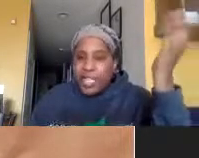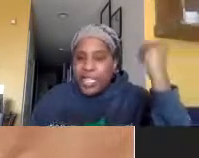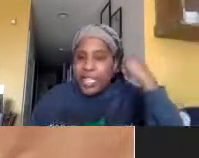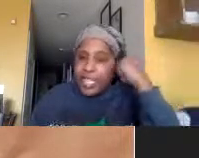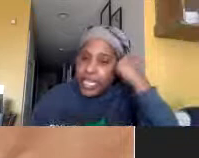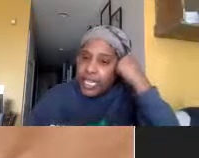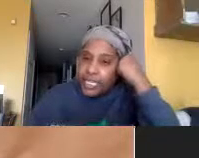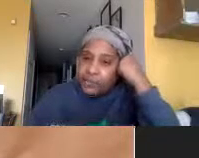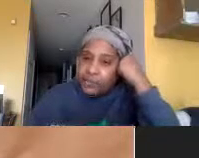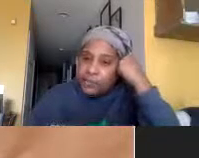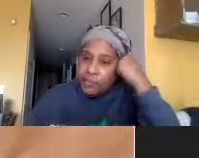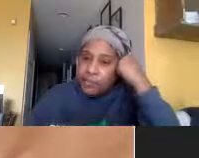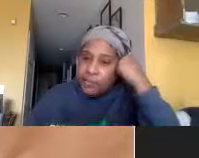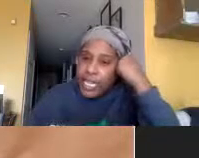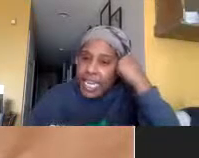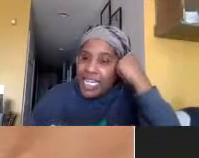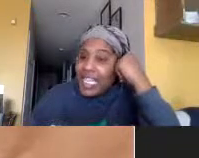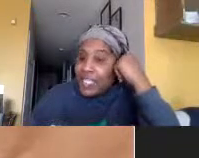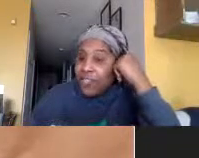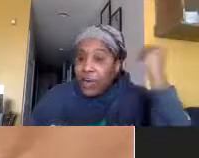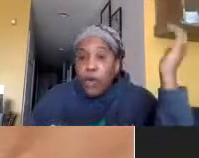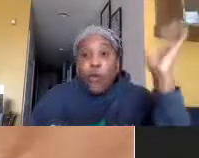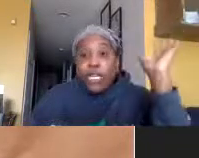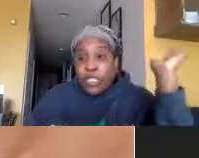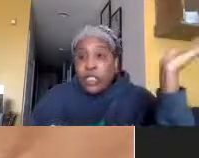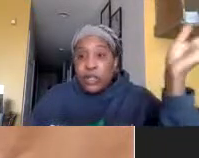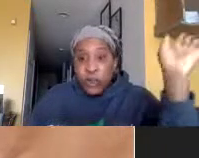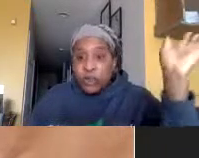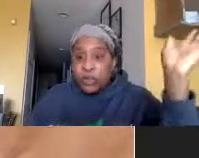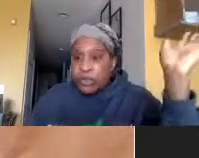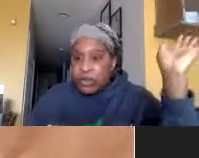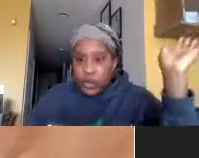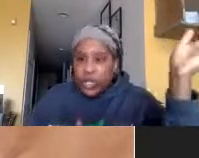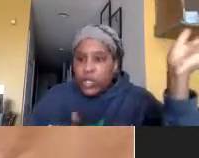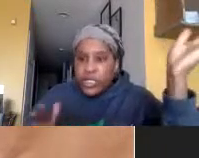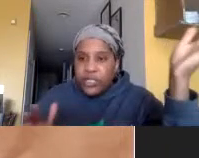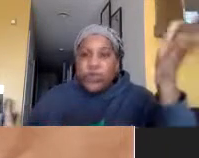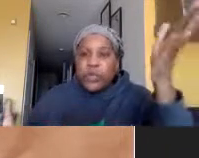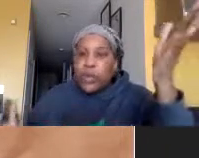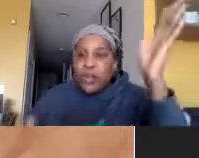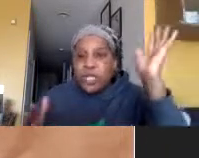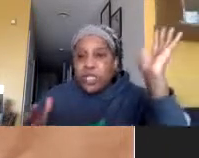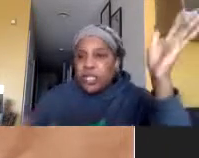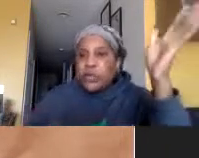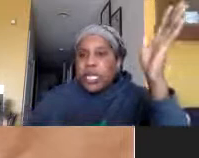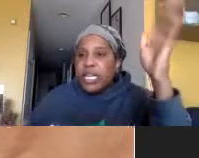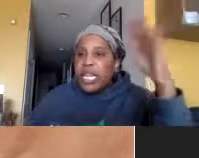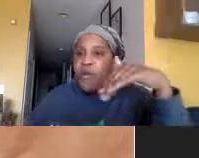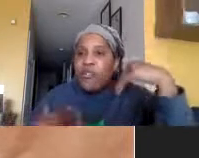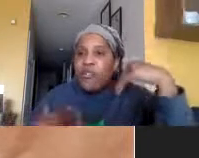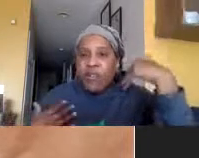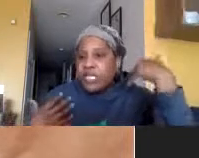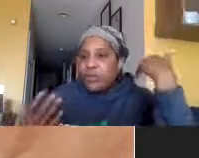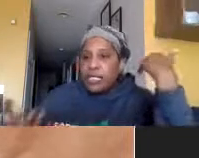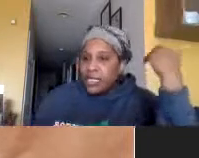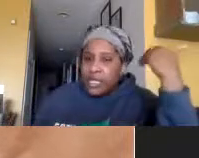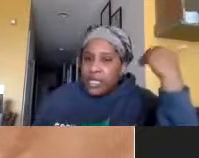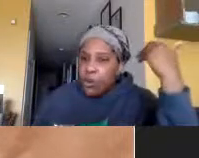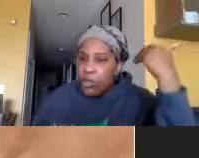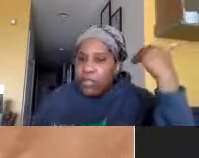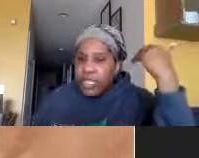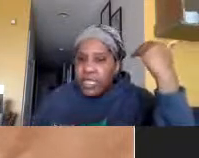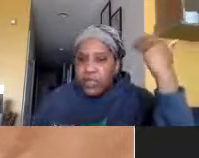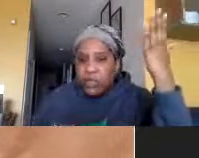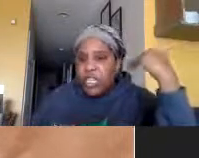front balcony. And then I just had to figure out what to do with all this food, whether I was going to donate it, if I was able to